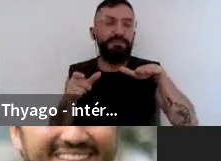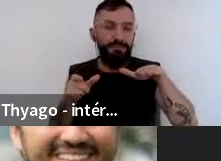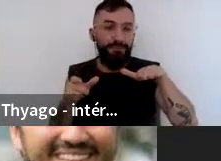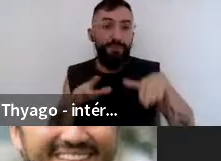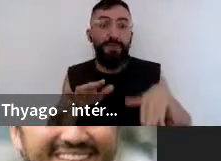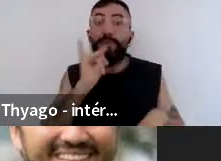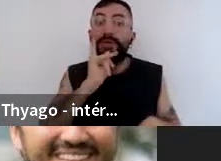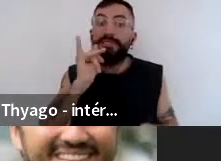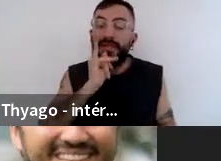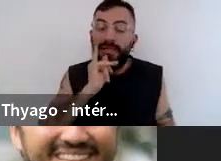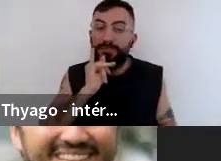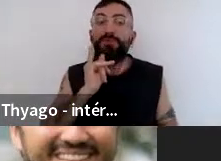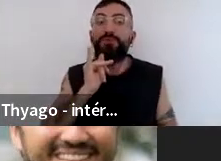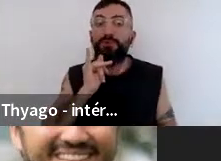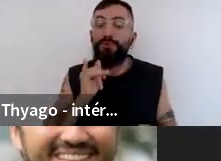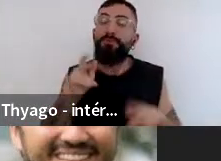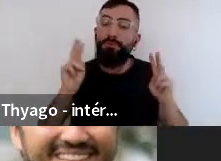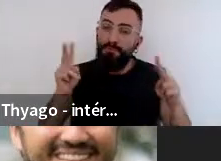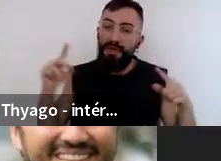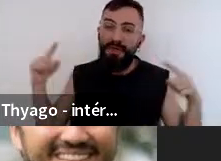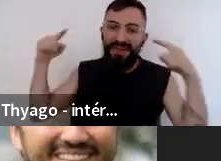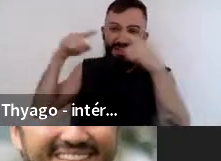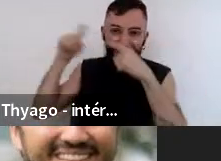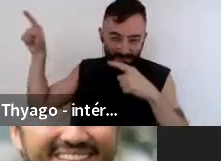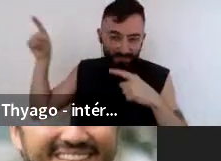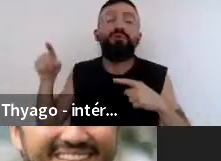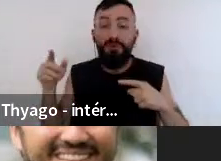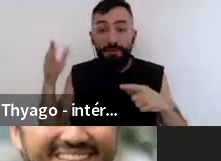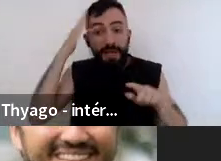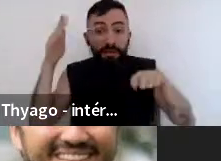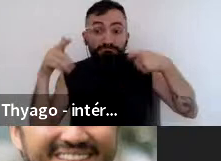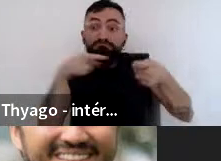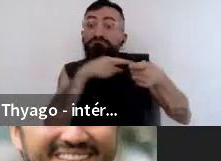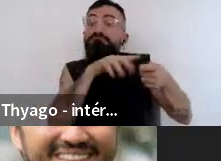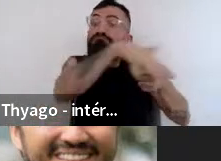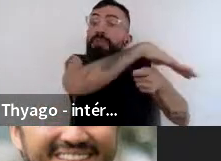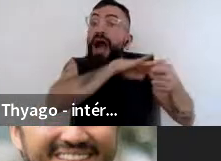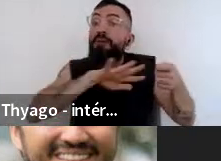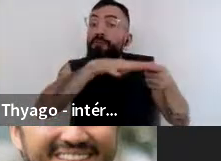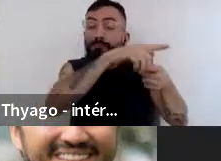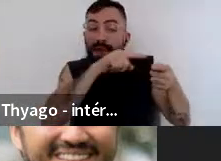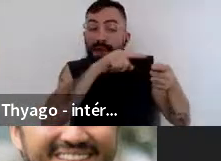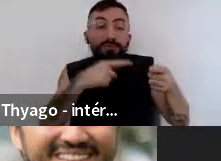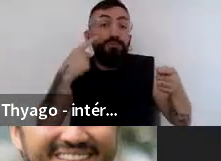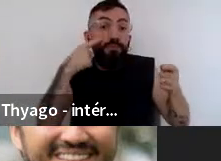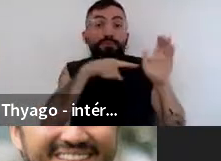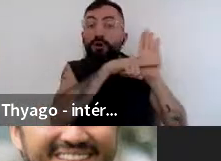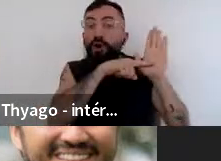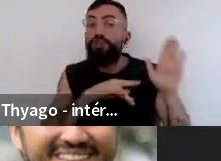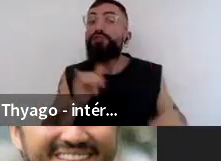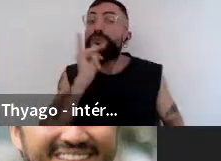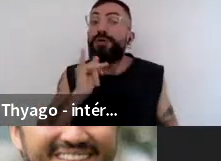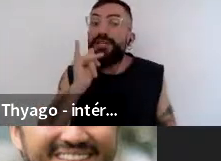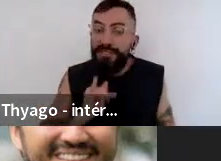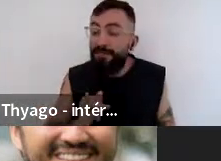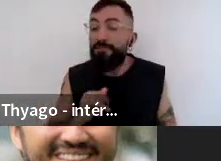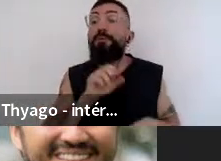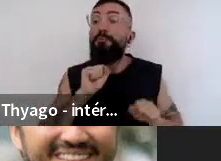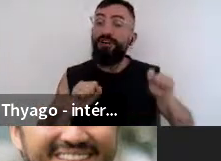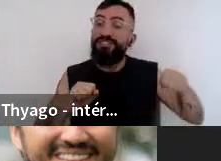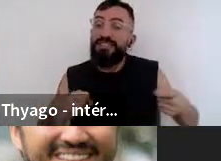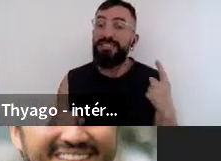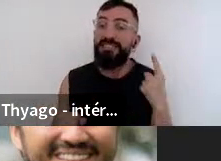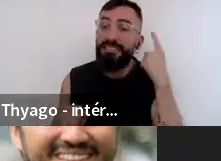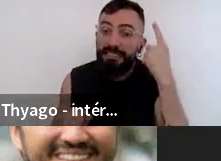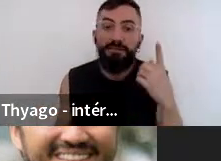relation to their morphological aspects, he reports that Libras toponyms can be simple, compound,